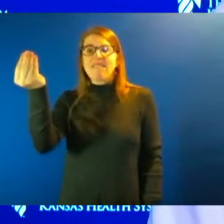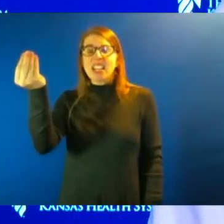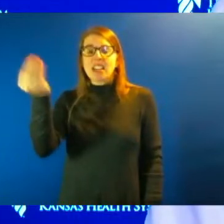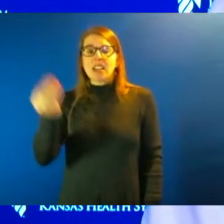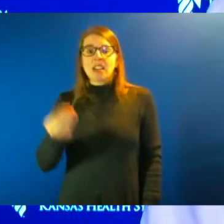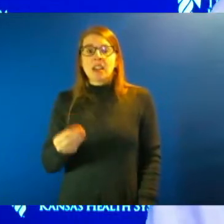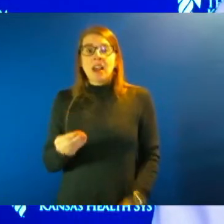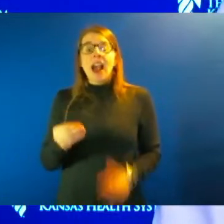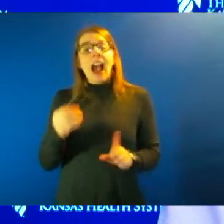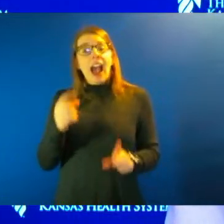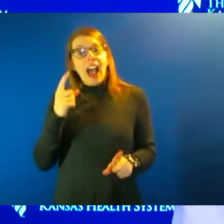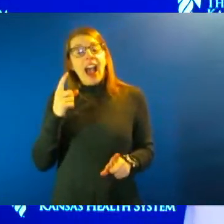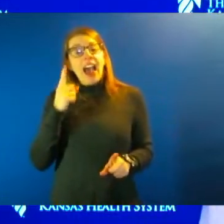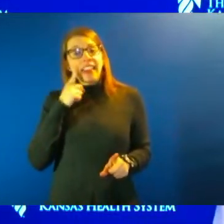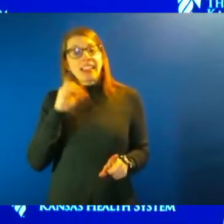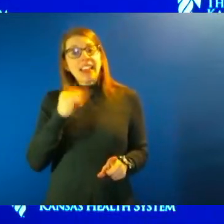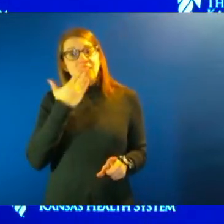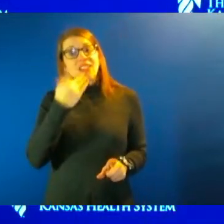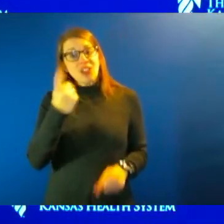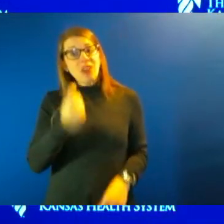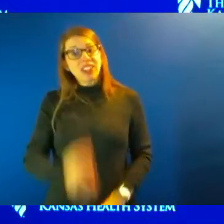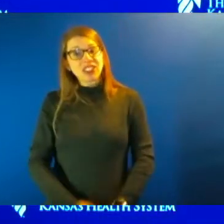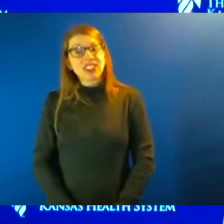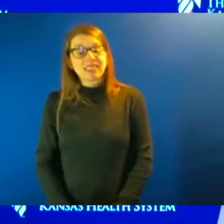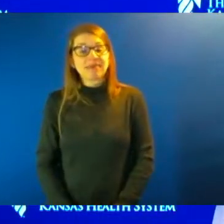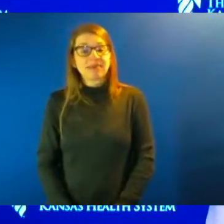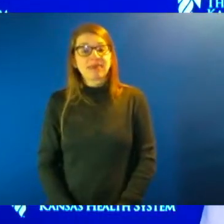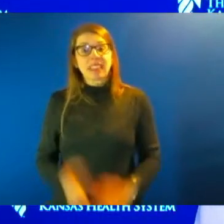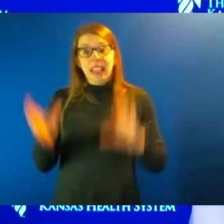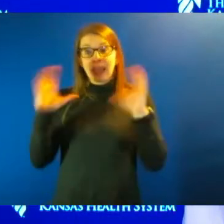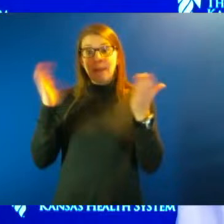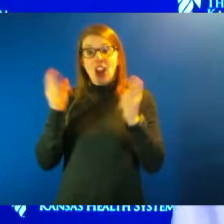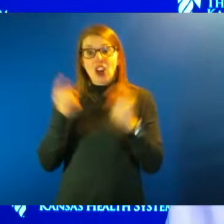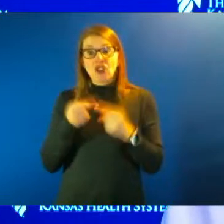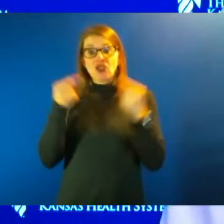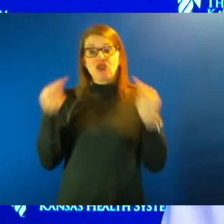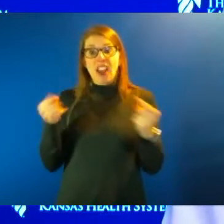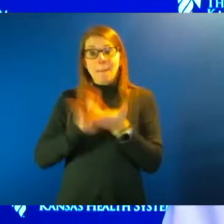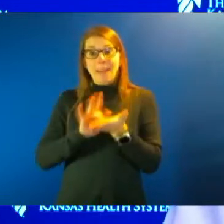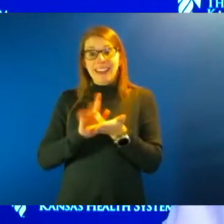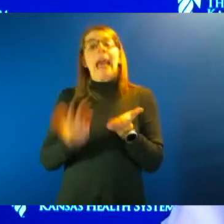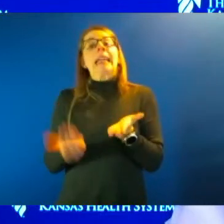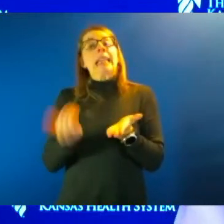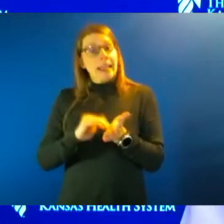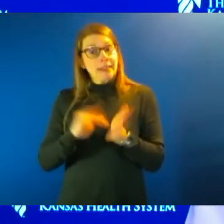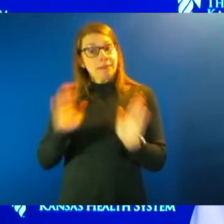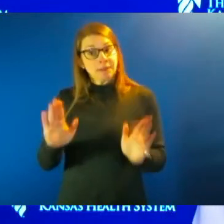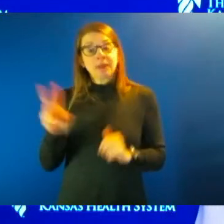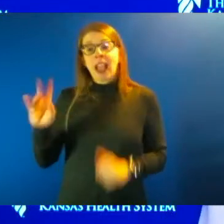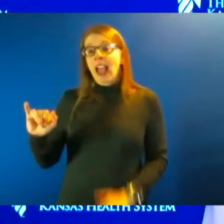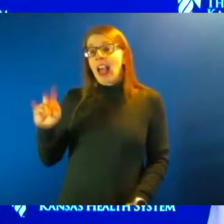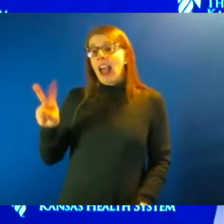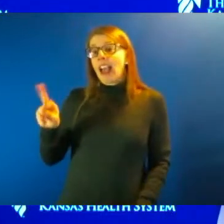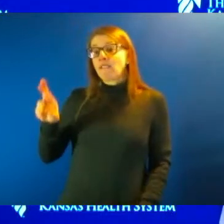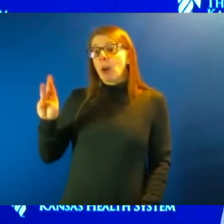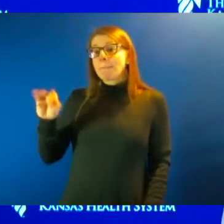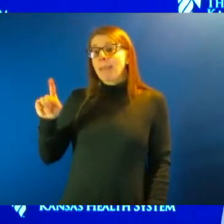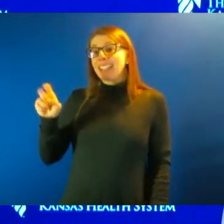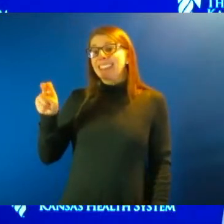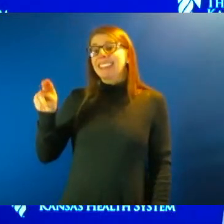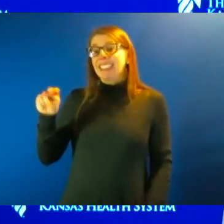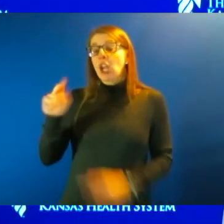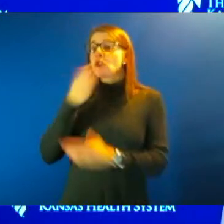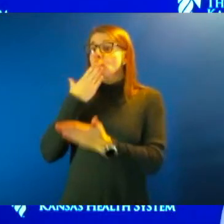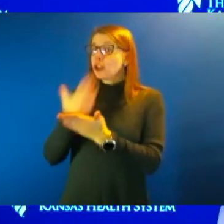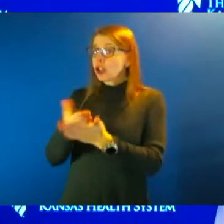that's one. that's a good question, and to compare and contrast these medicines again, Ivermectin is a very good drug. It's safe when